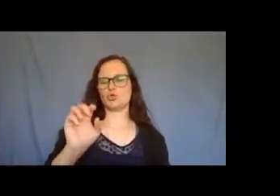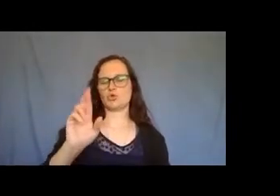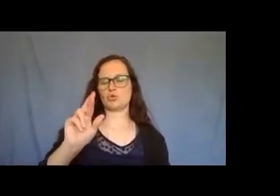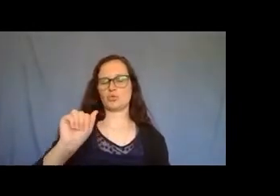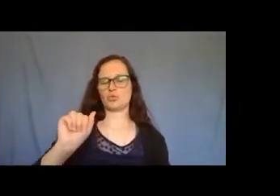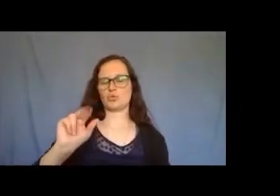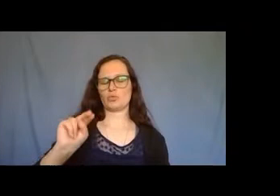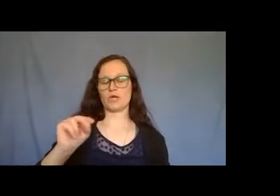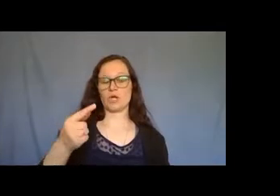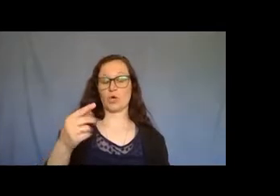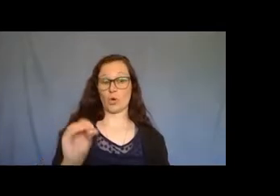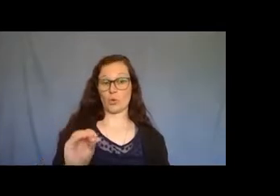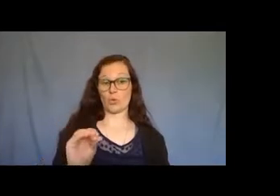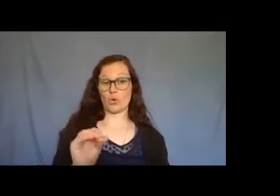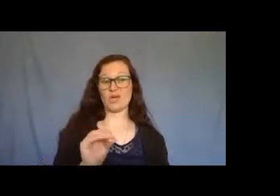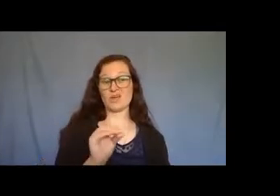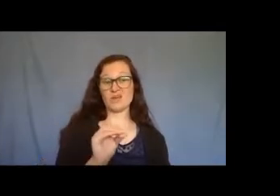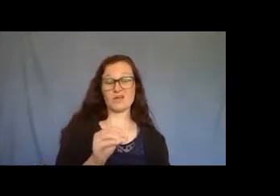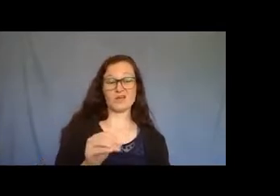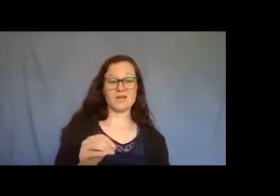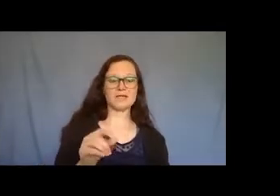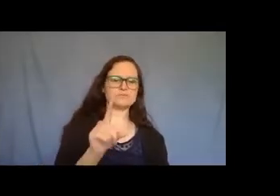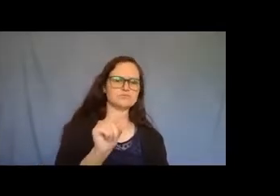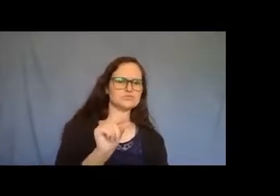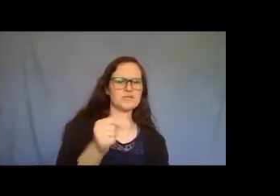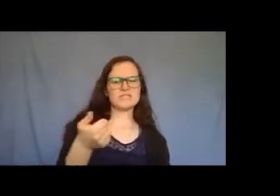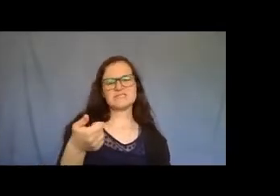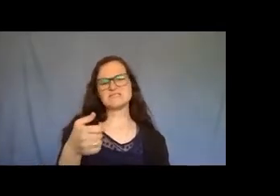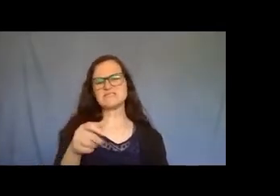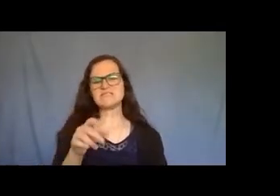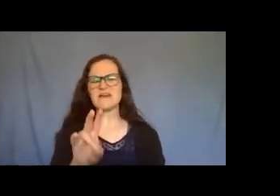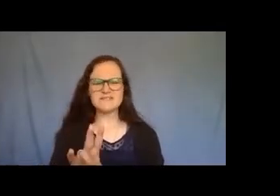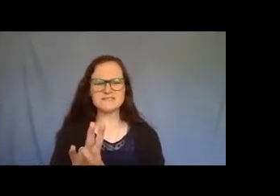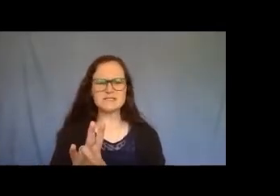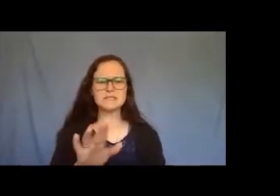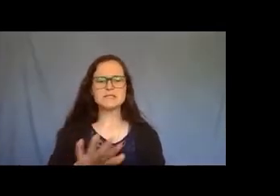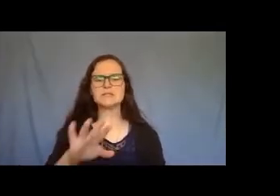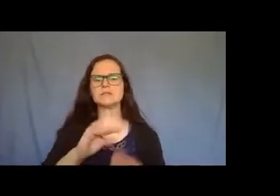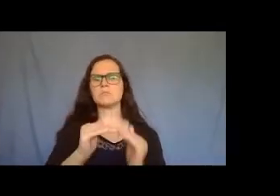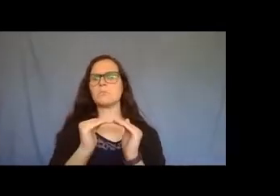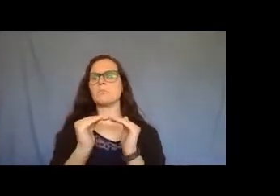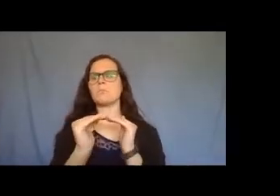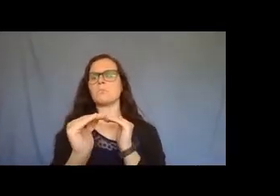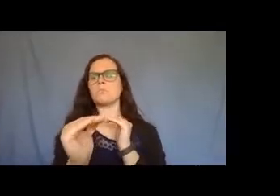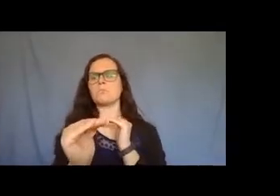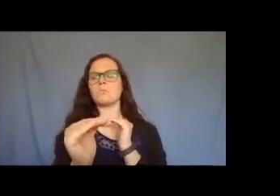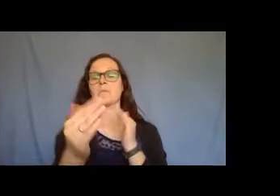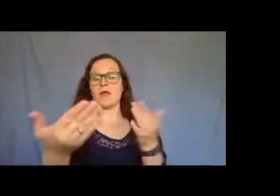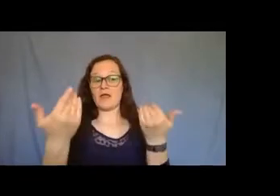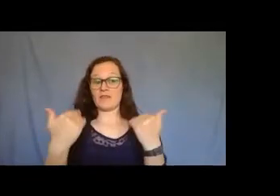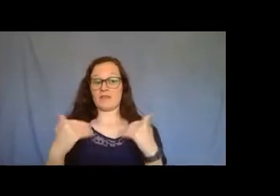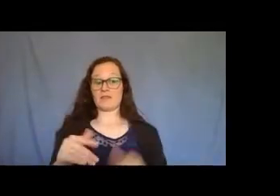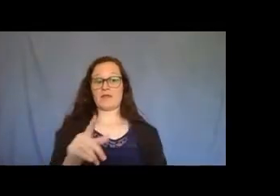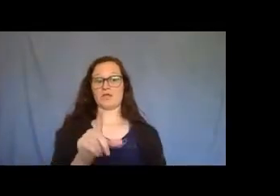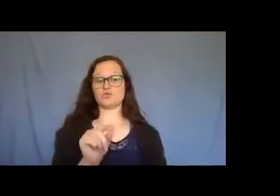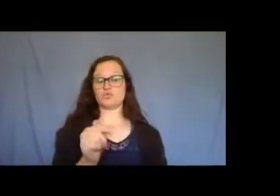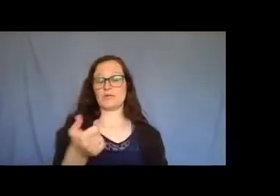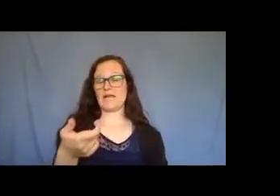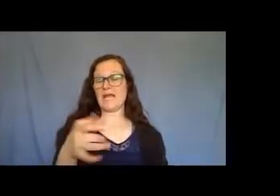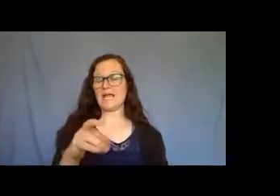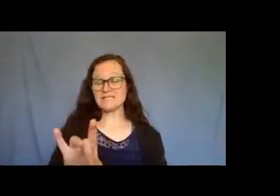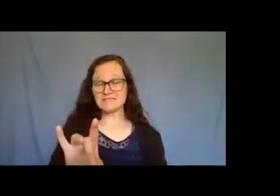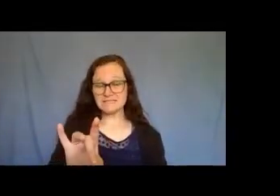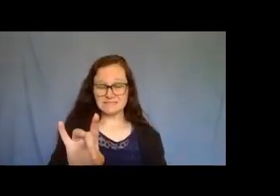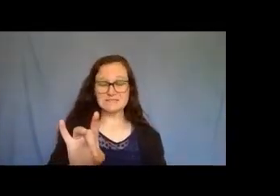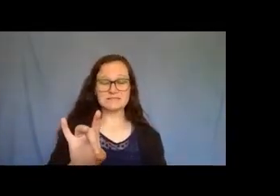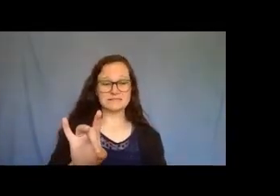In 2017, that flattens out some. 2018 was kind of odd because it was such a dry year and there wasn't much spring runoff.